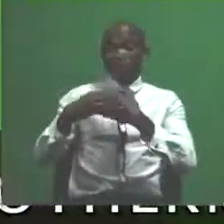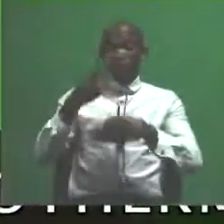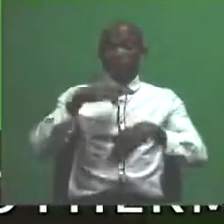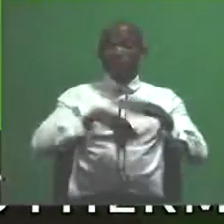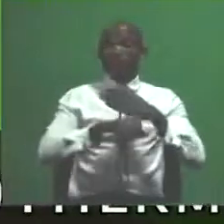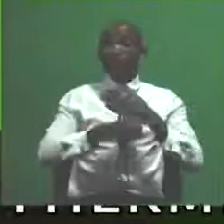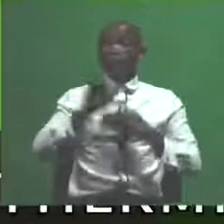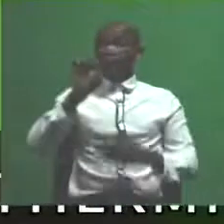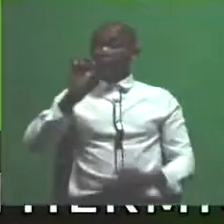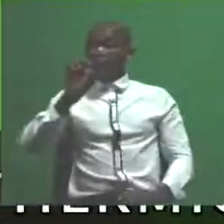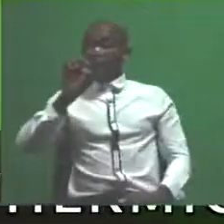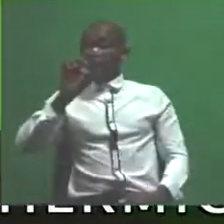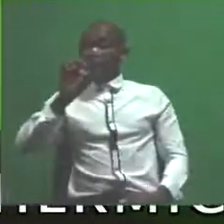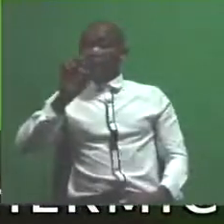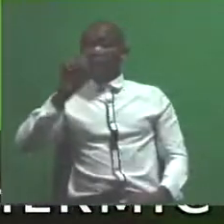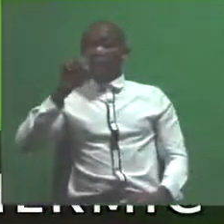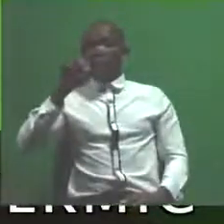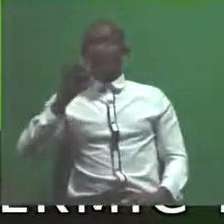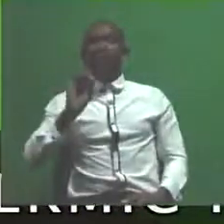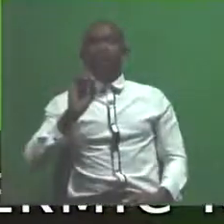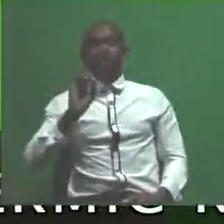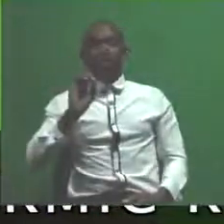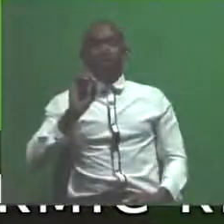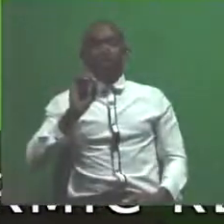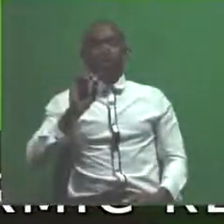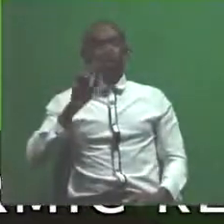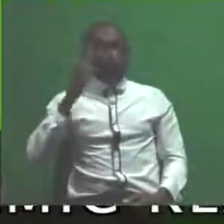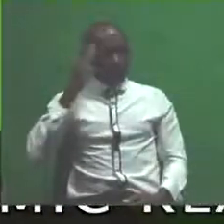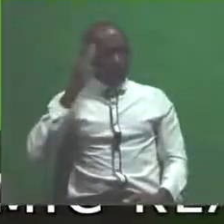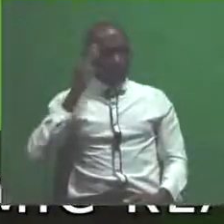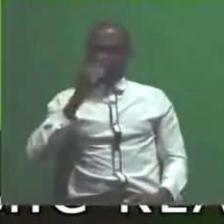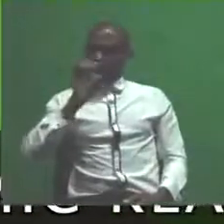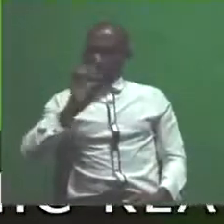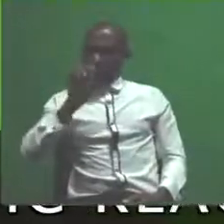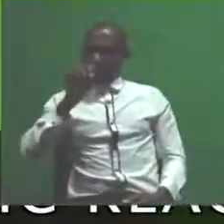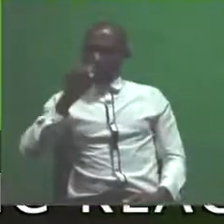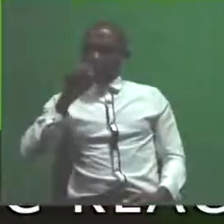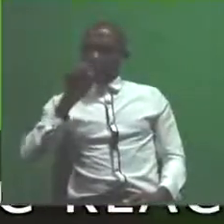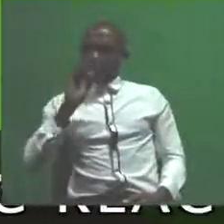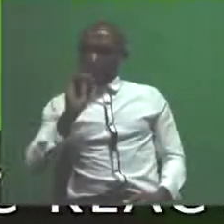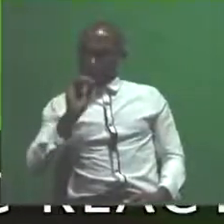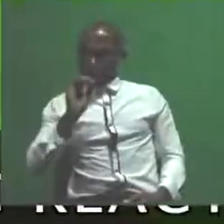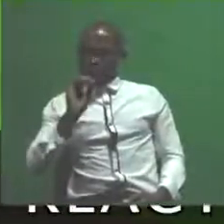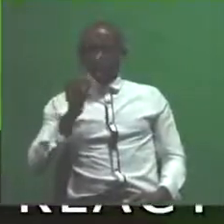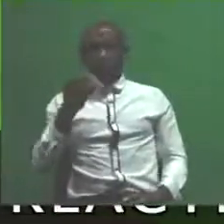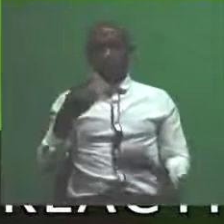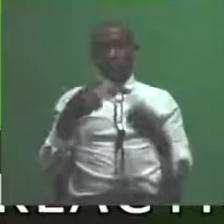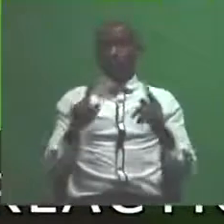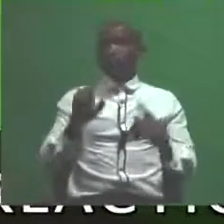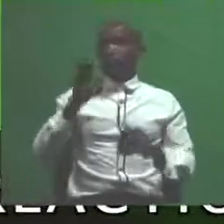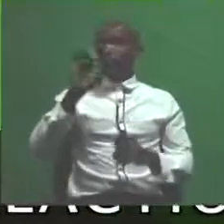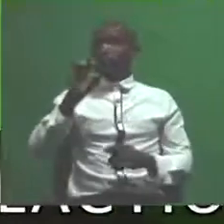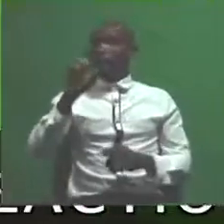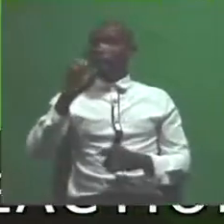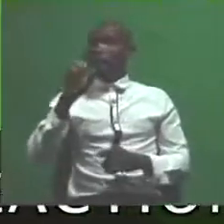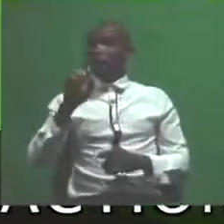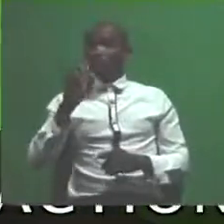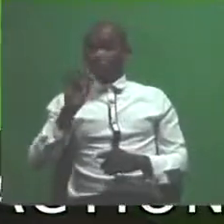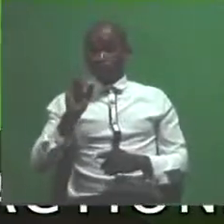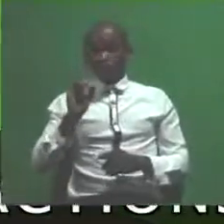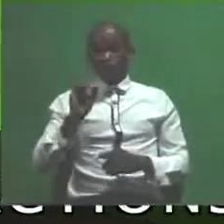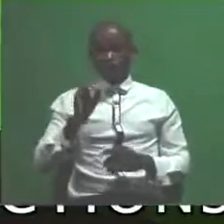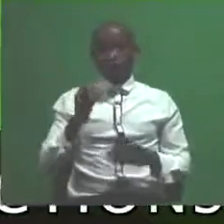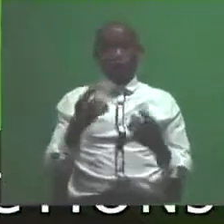What can you say on the difference of energy from reactants and